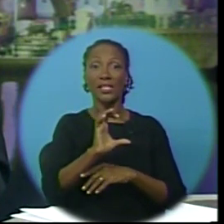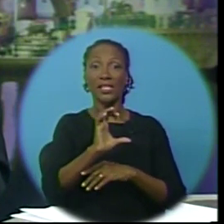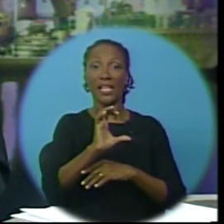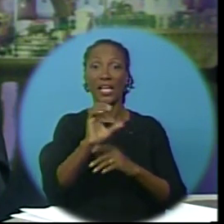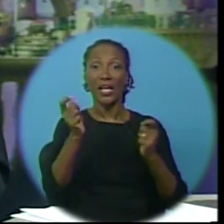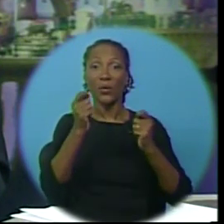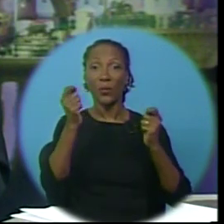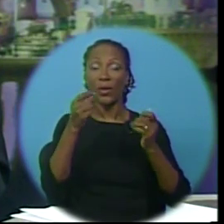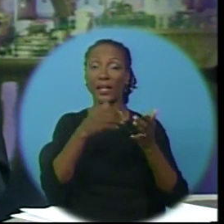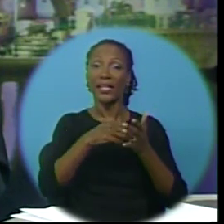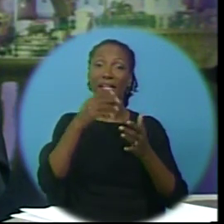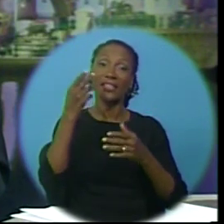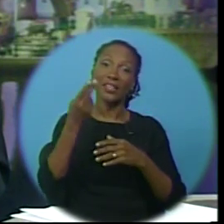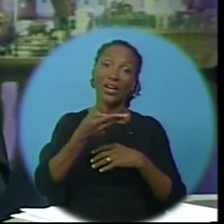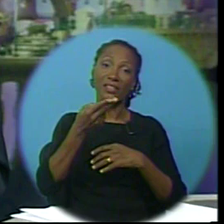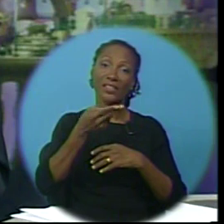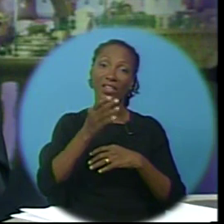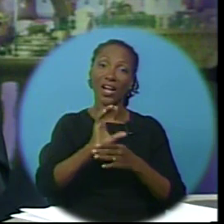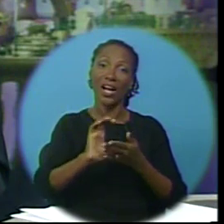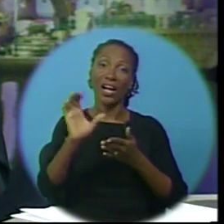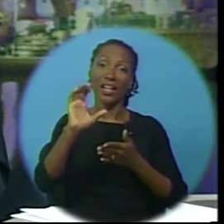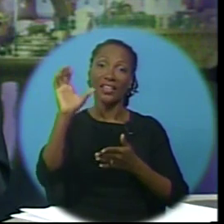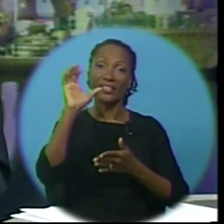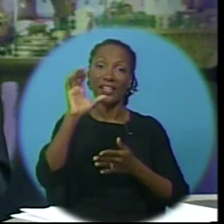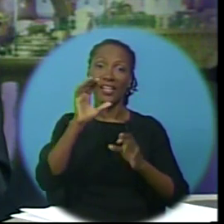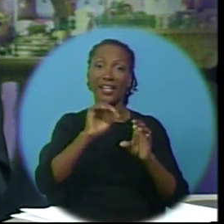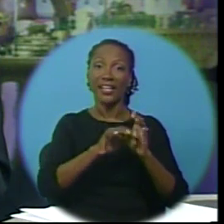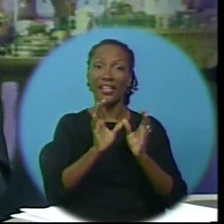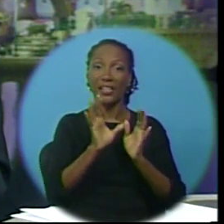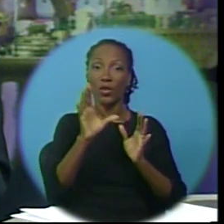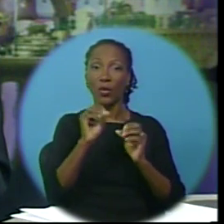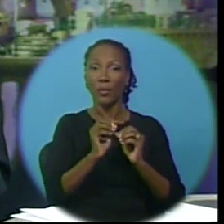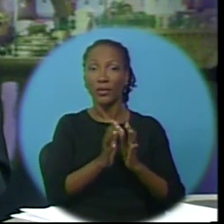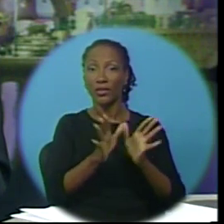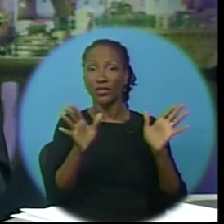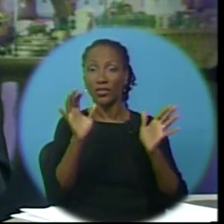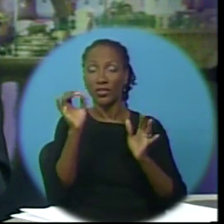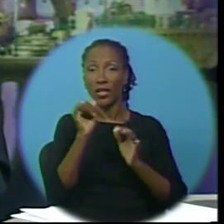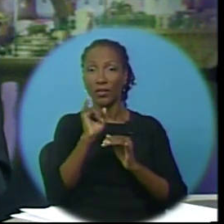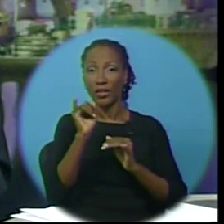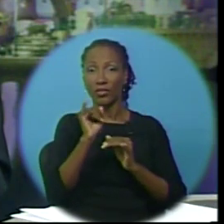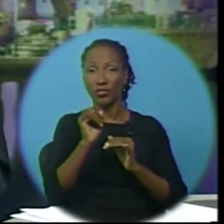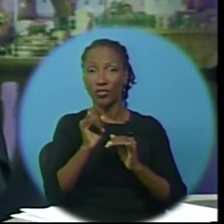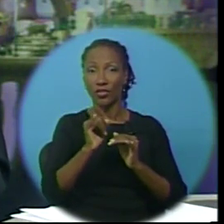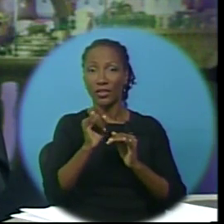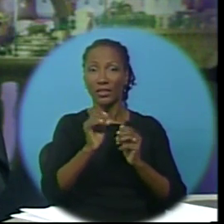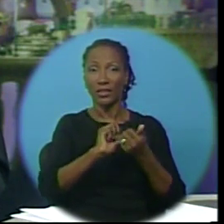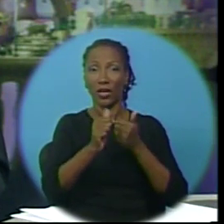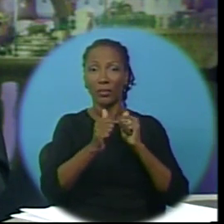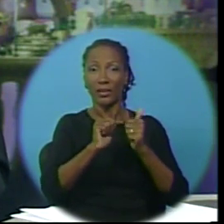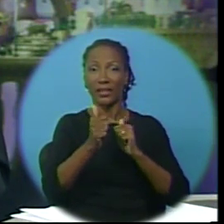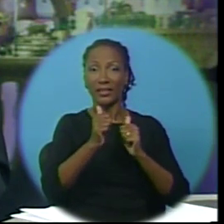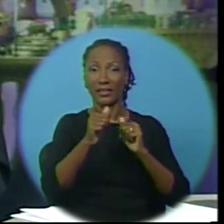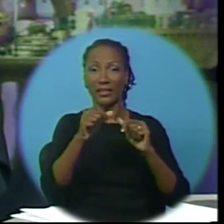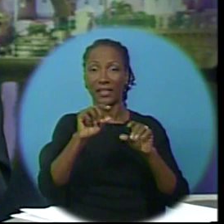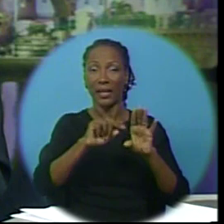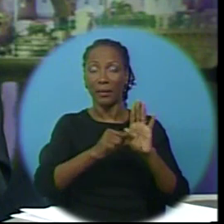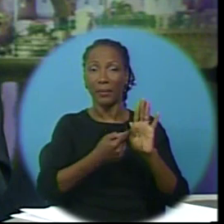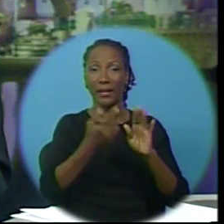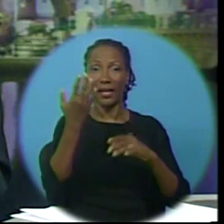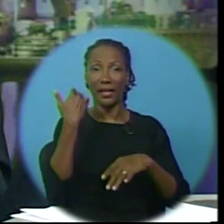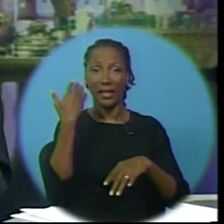of the Co-operators General Insurance Knockout competition after the game resumed this morning. The match began last Friday